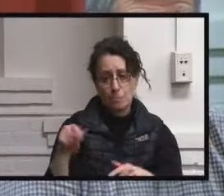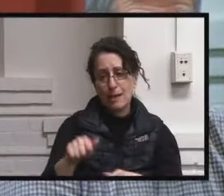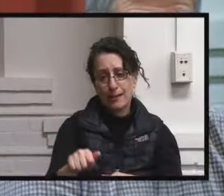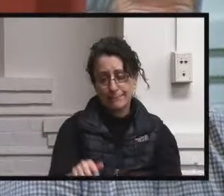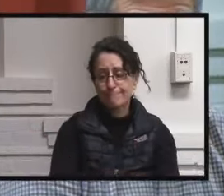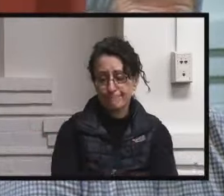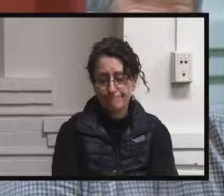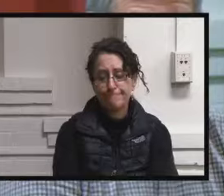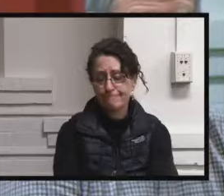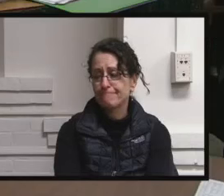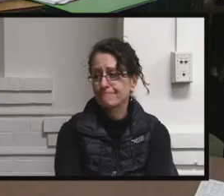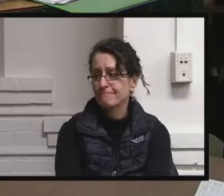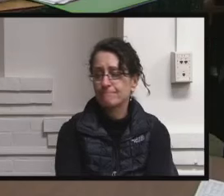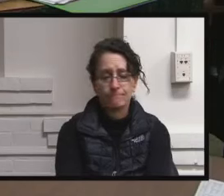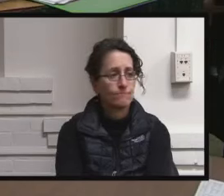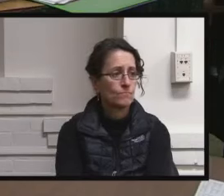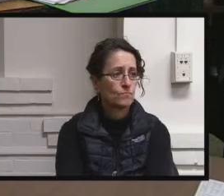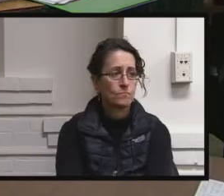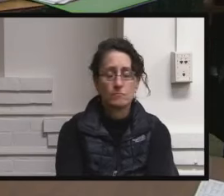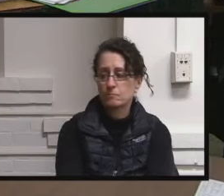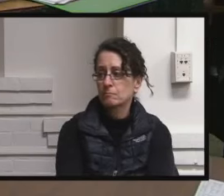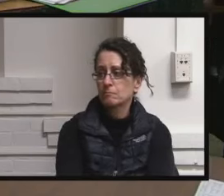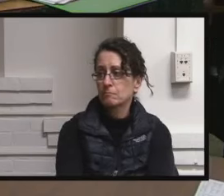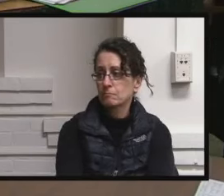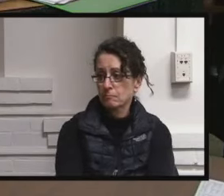you. Thank you, sir.